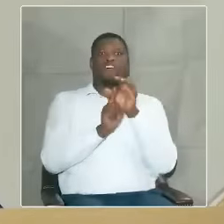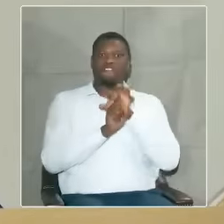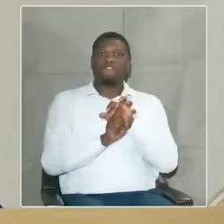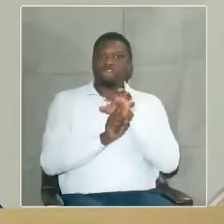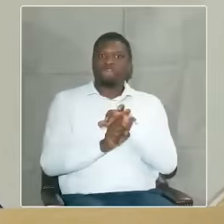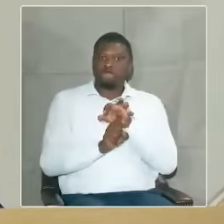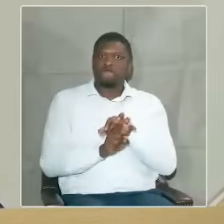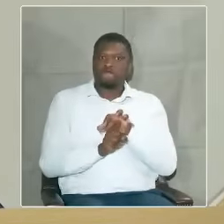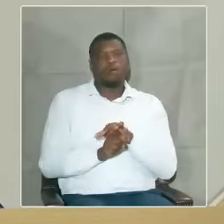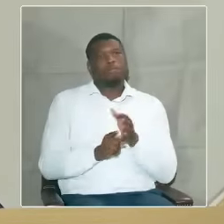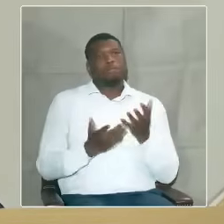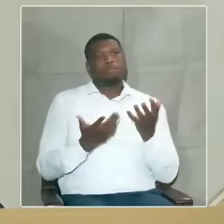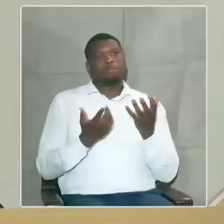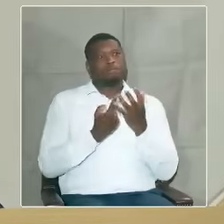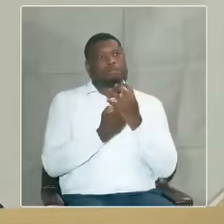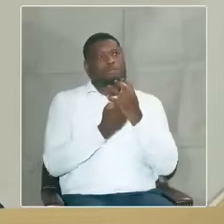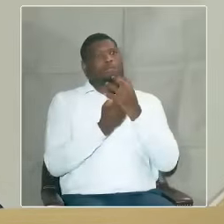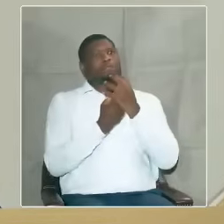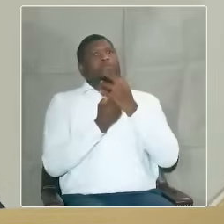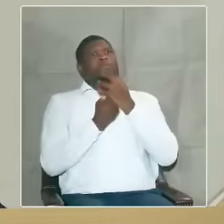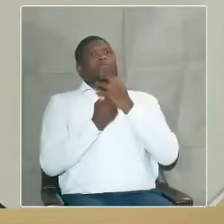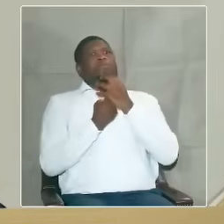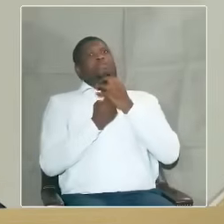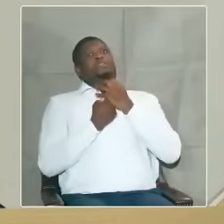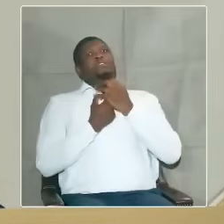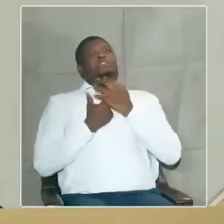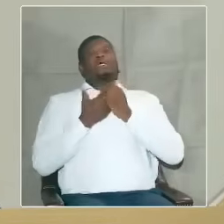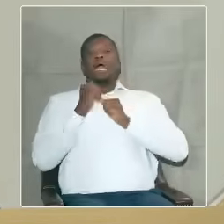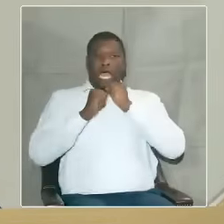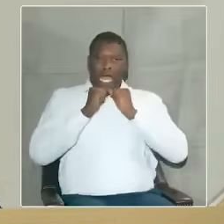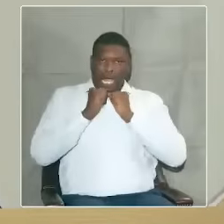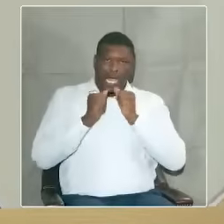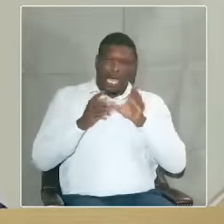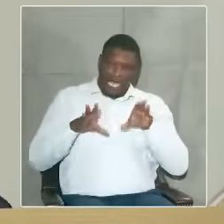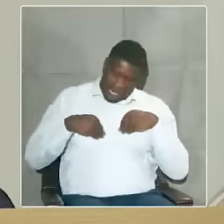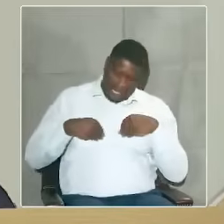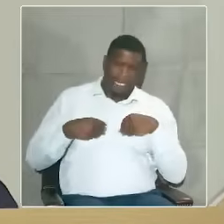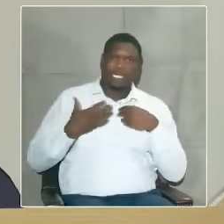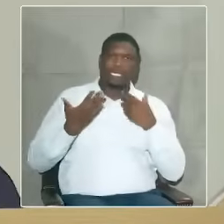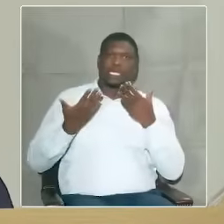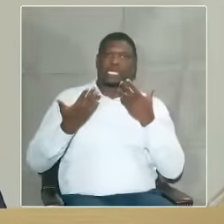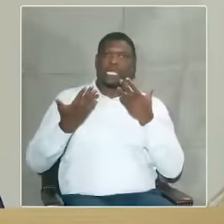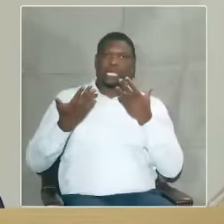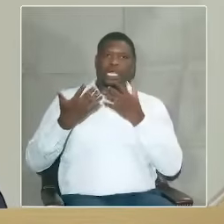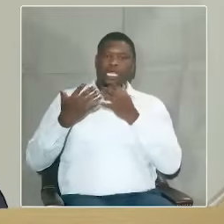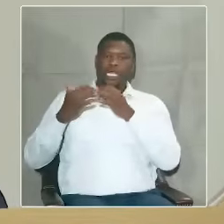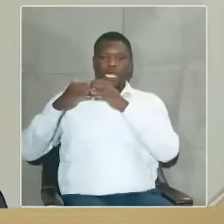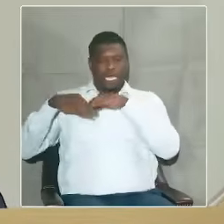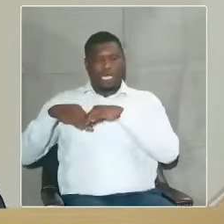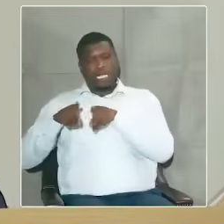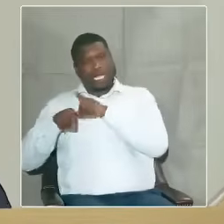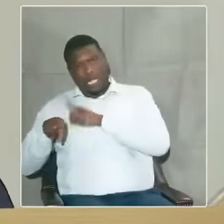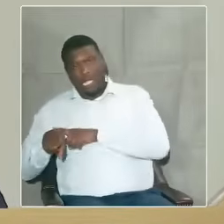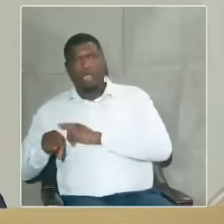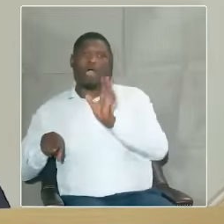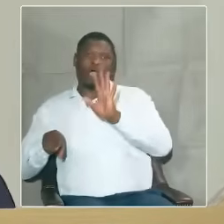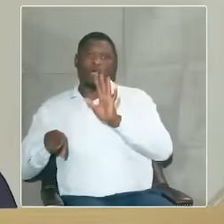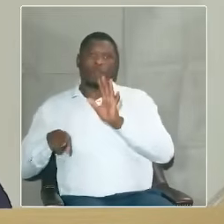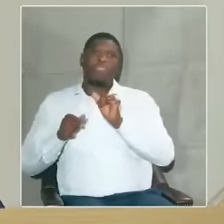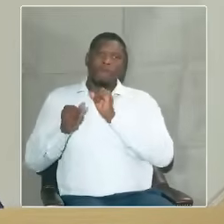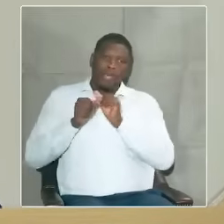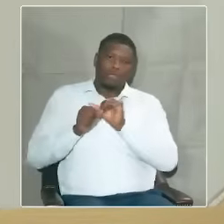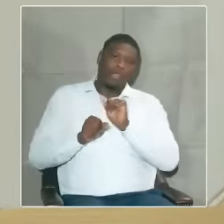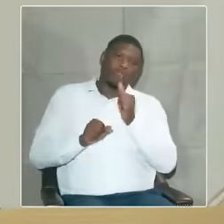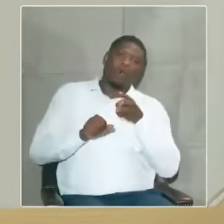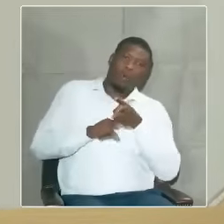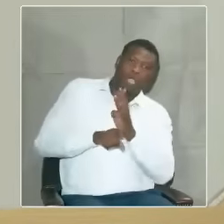insisting, I had to end up saying, well, if we do it your way, I don't accept, but let's rather do it